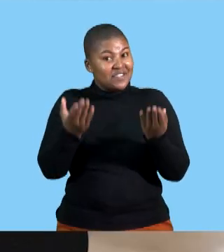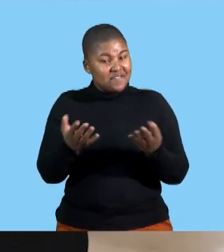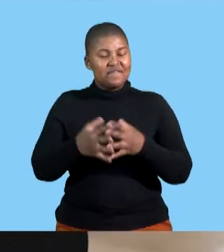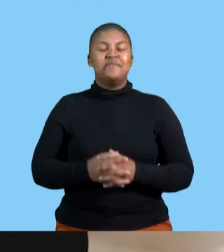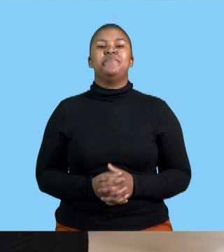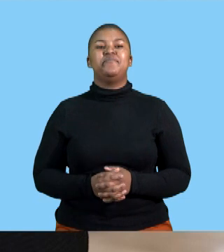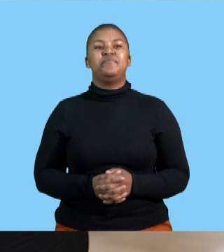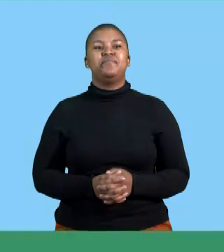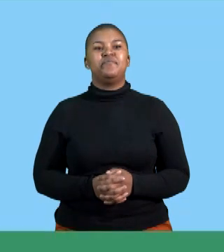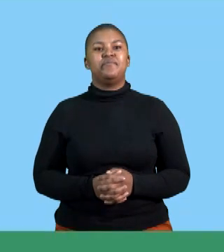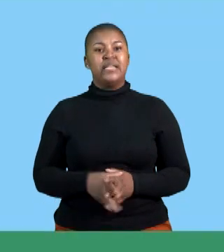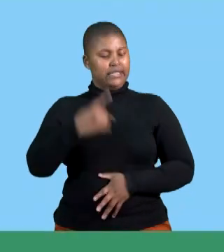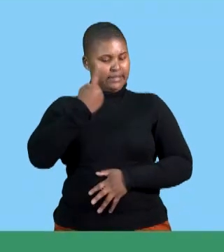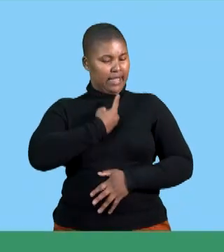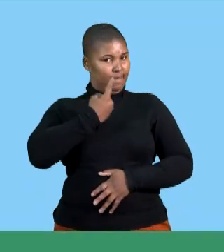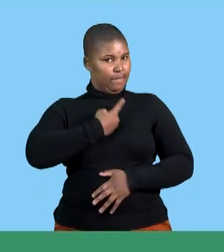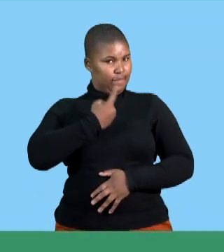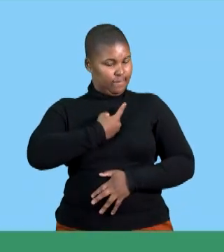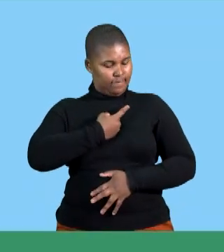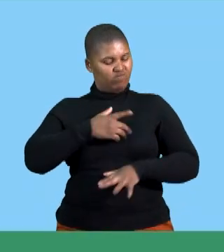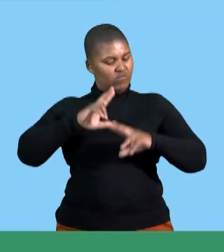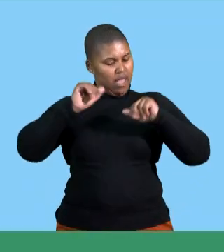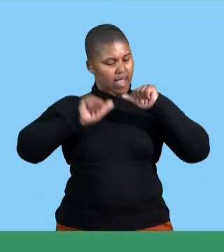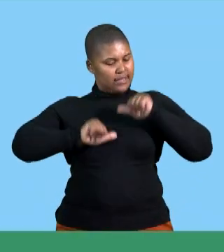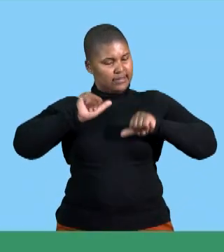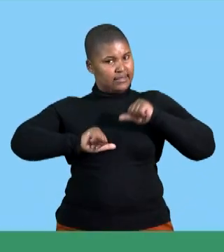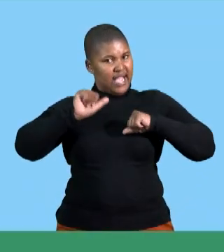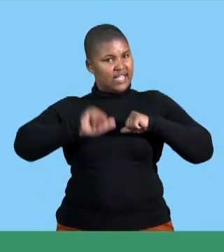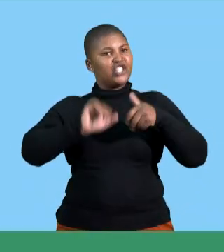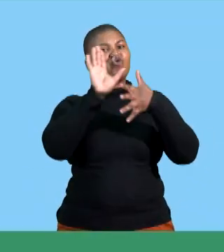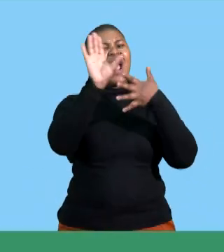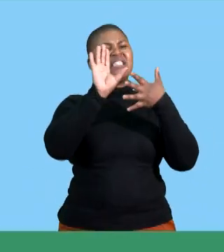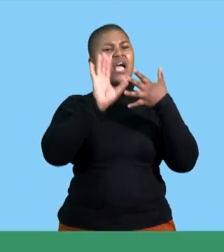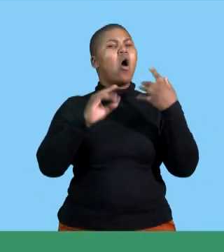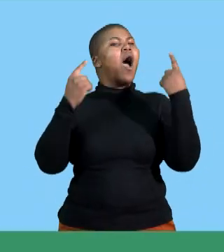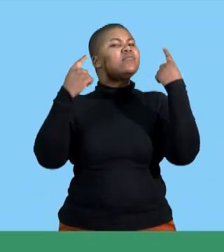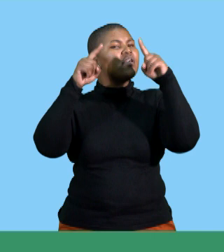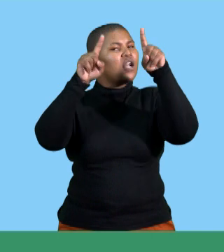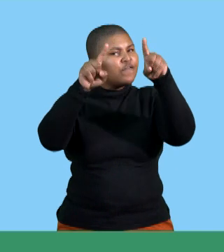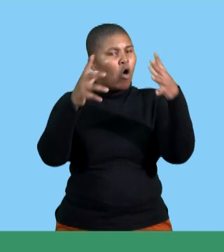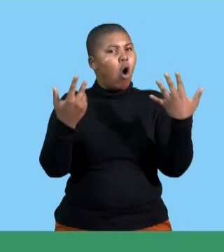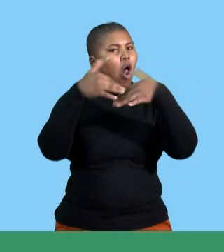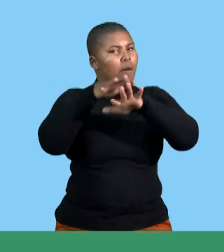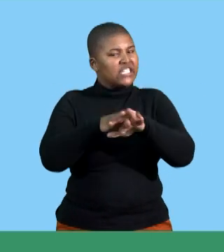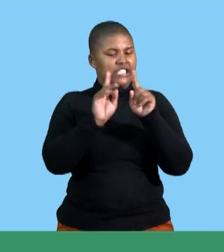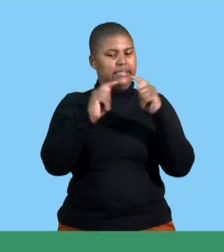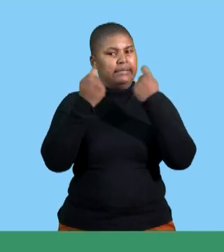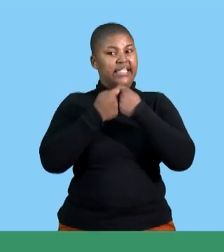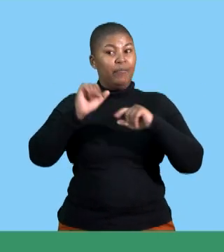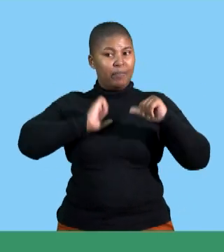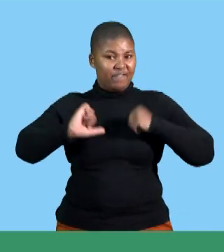you. Assess yourself against the criteria for successful collaborative